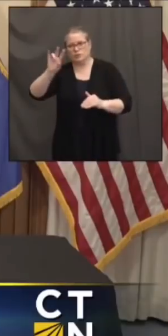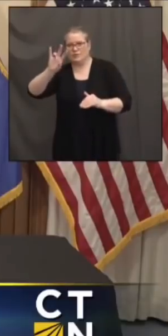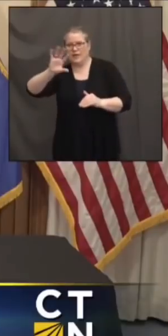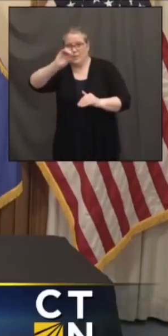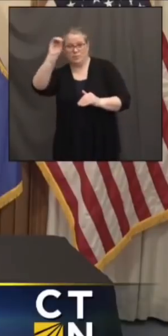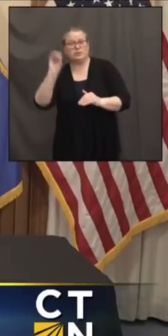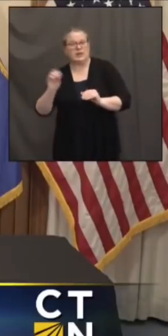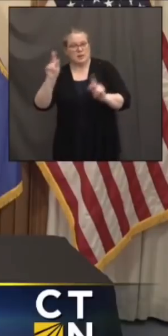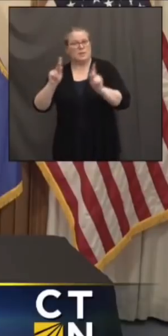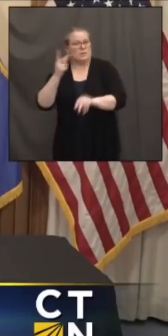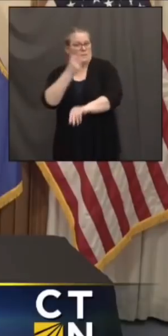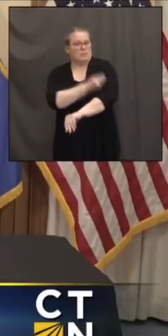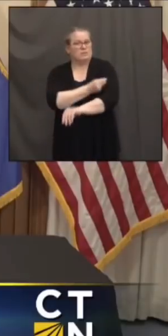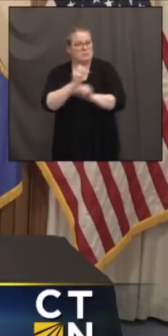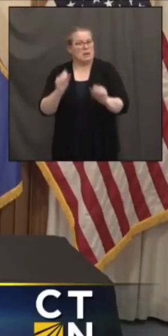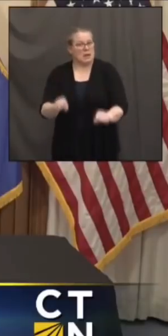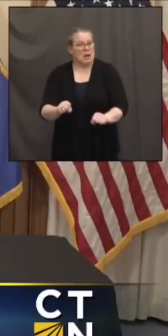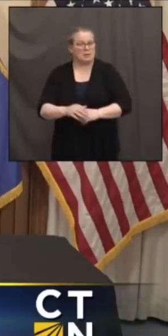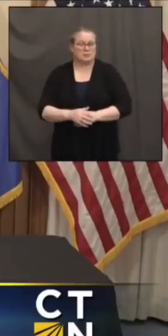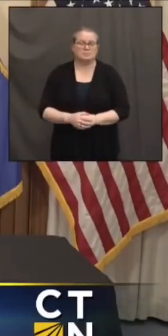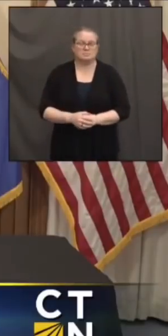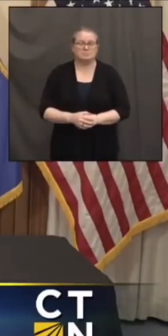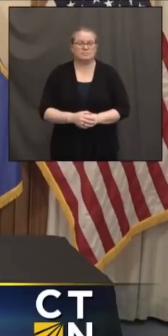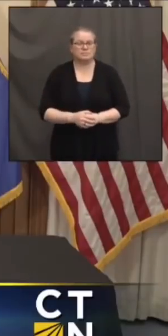The Waterbury Republican American.